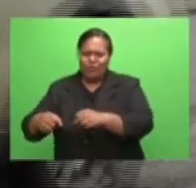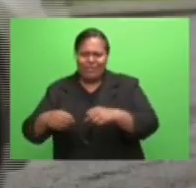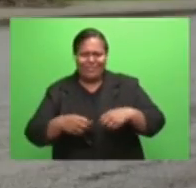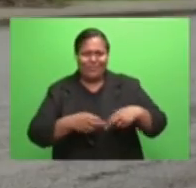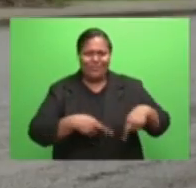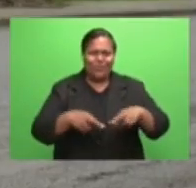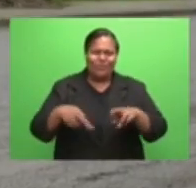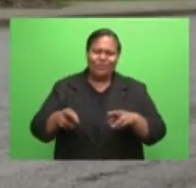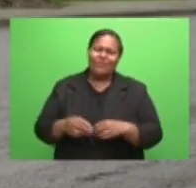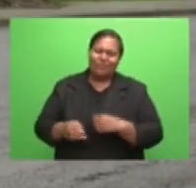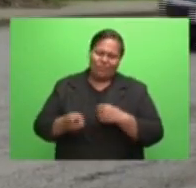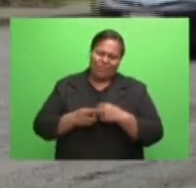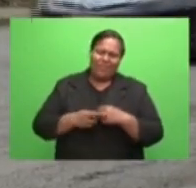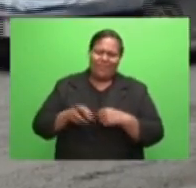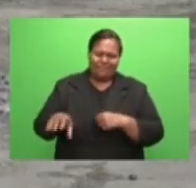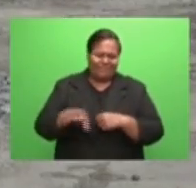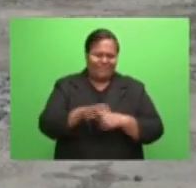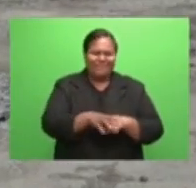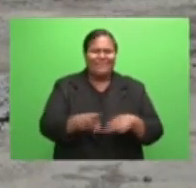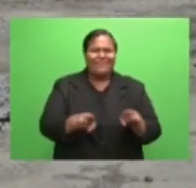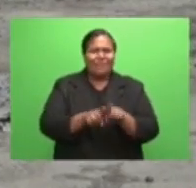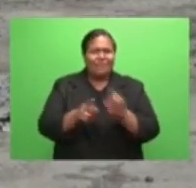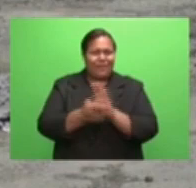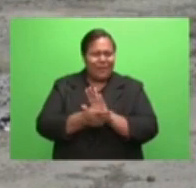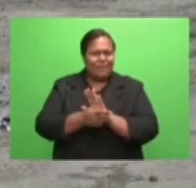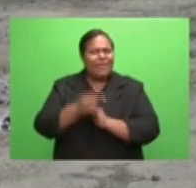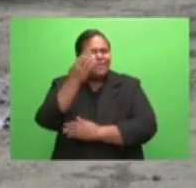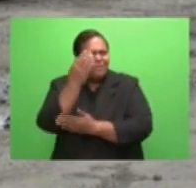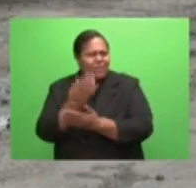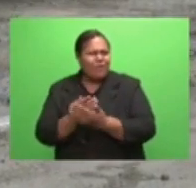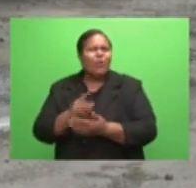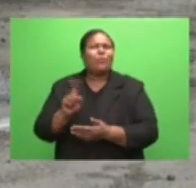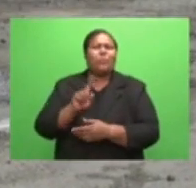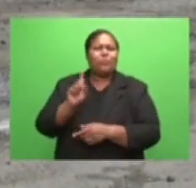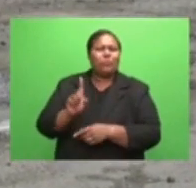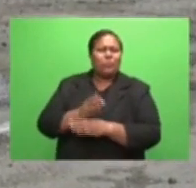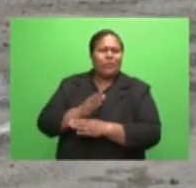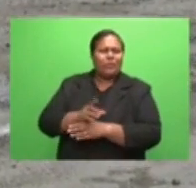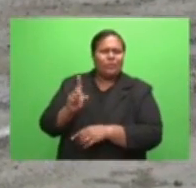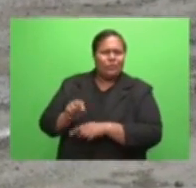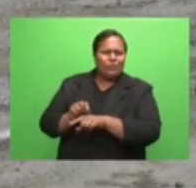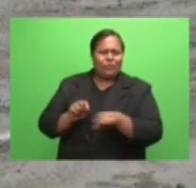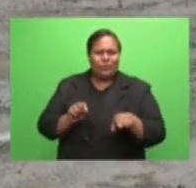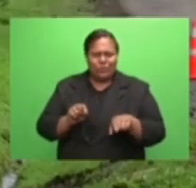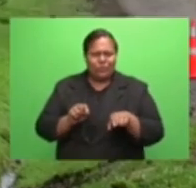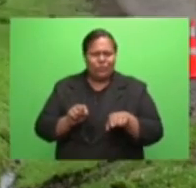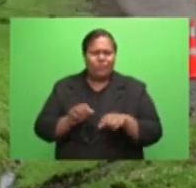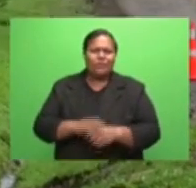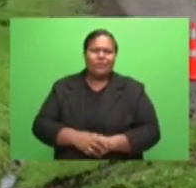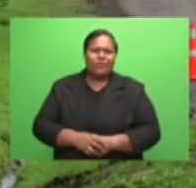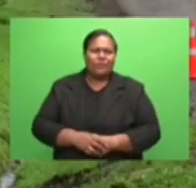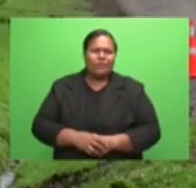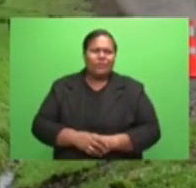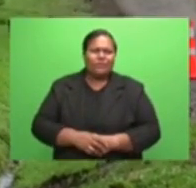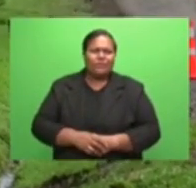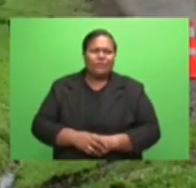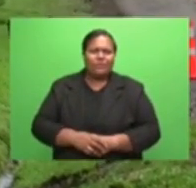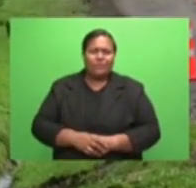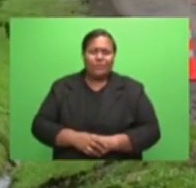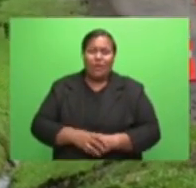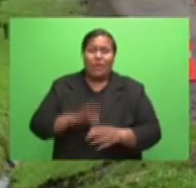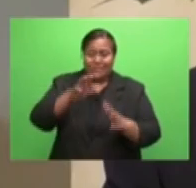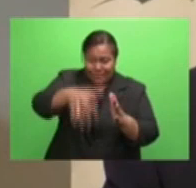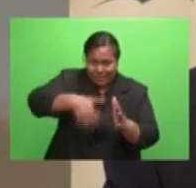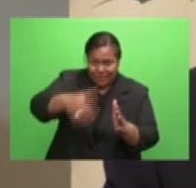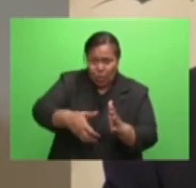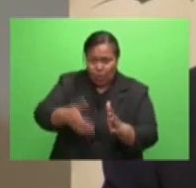Bypass. It depends on what work we actually do. If we just reseal or we do rehabilitation, because rehabilitation is far more expensive than reseal. But